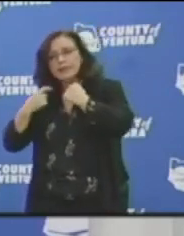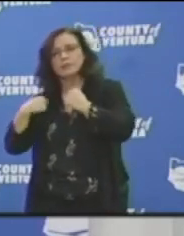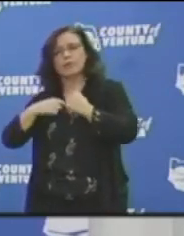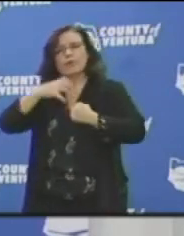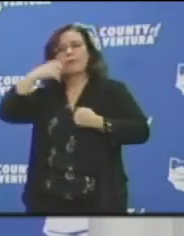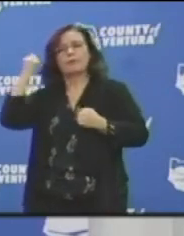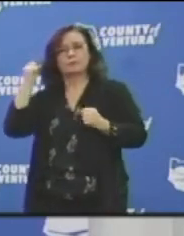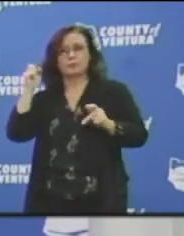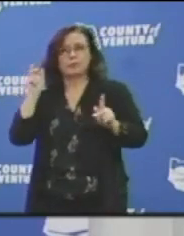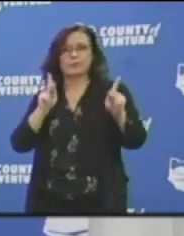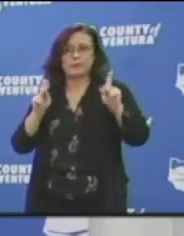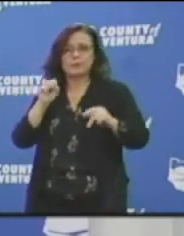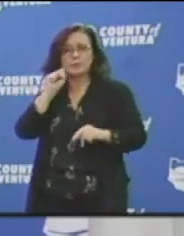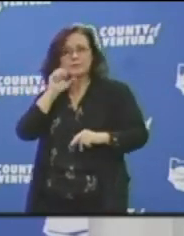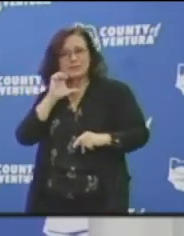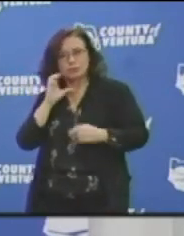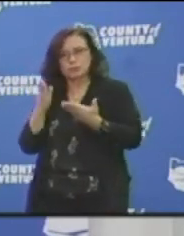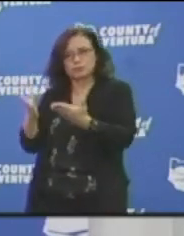care facilities.